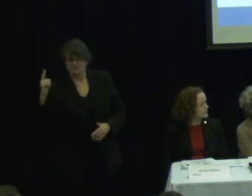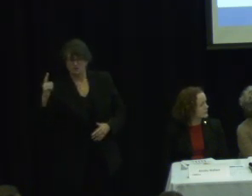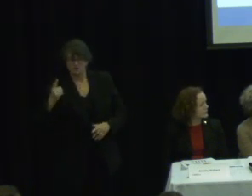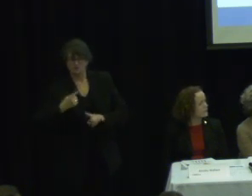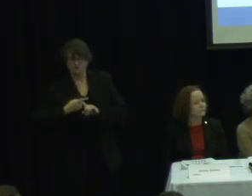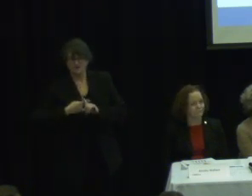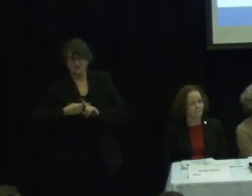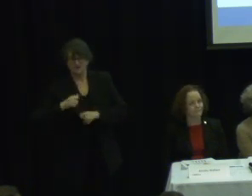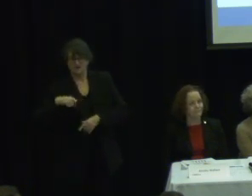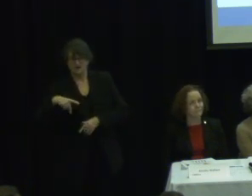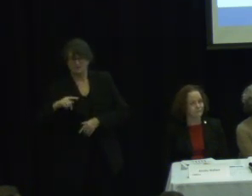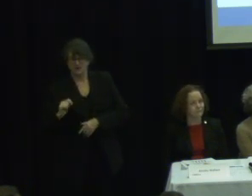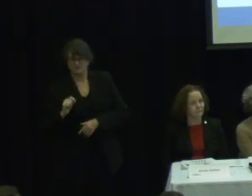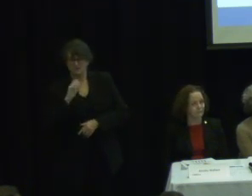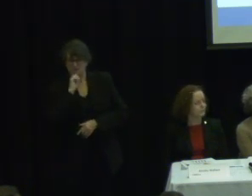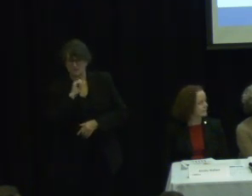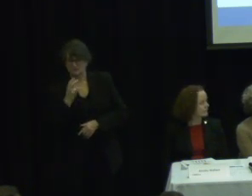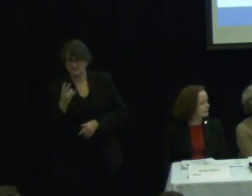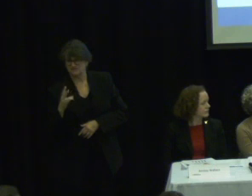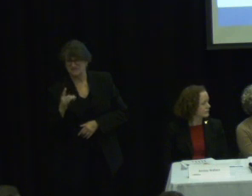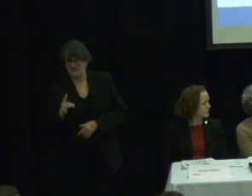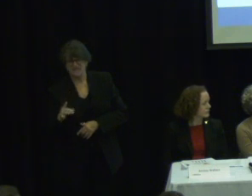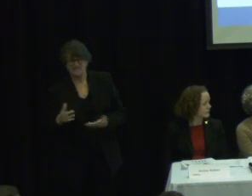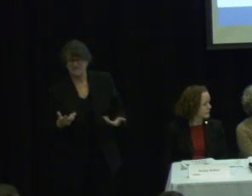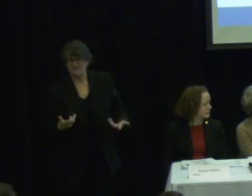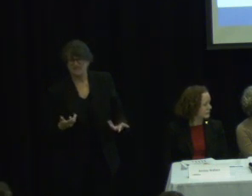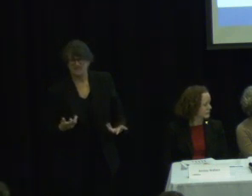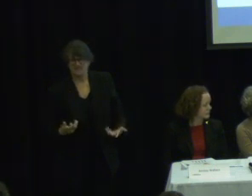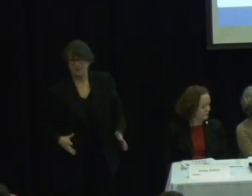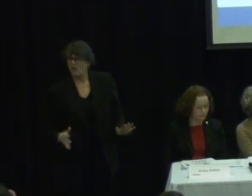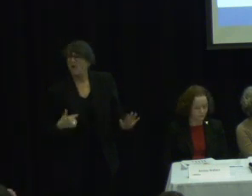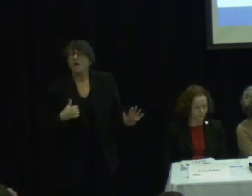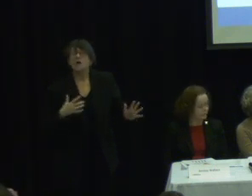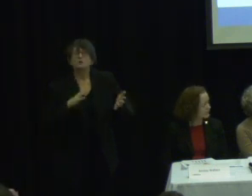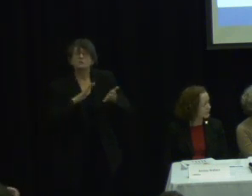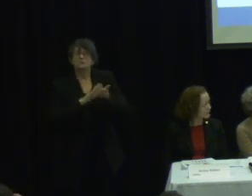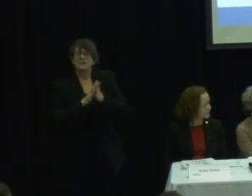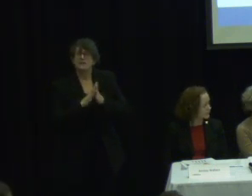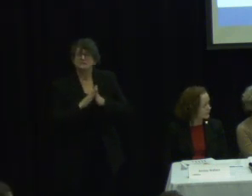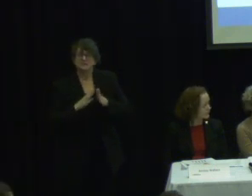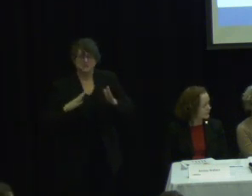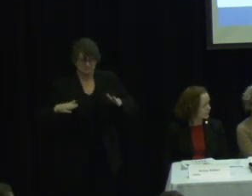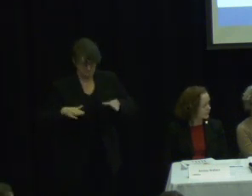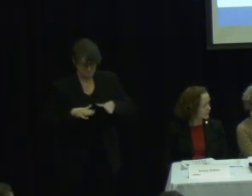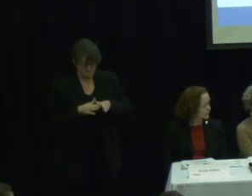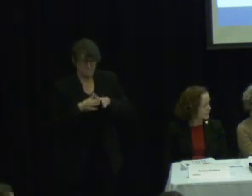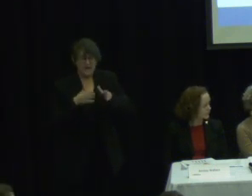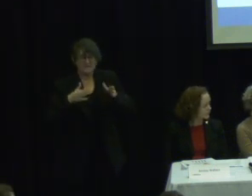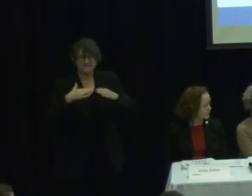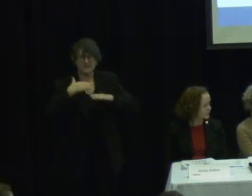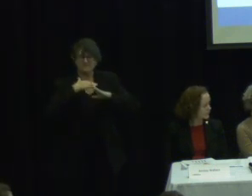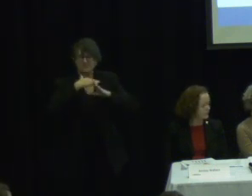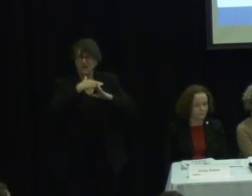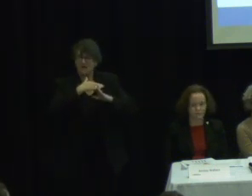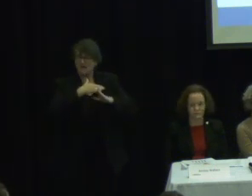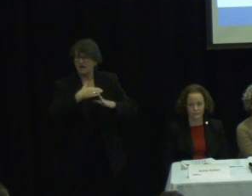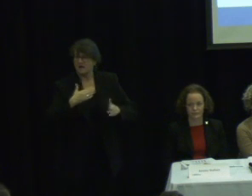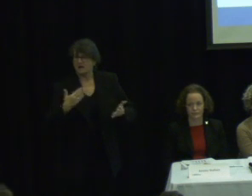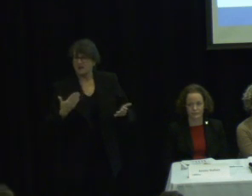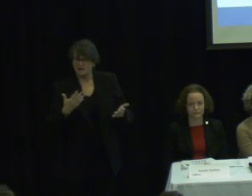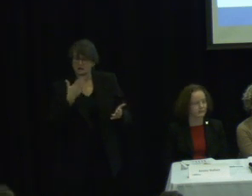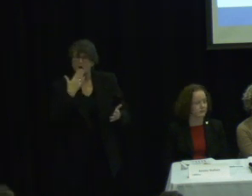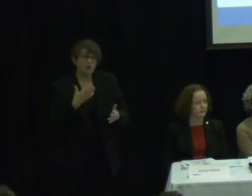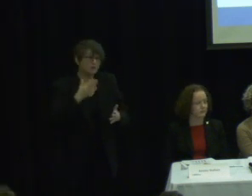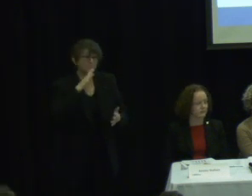years old. So it's become a reality choke point, what I call, this is the first time I've seen this, it's kind of a good, bad problem. The demand